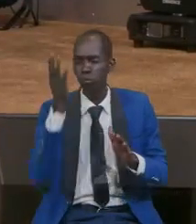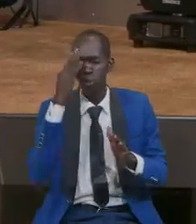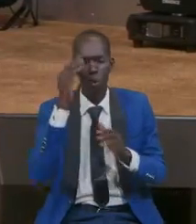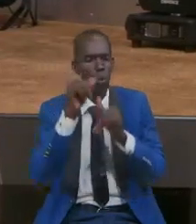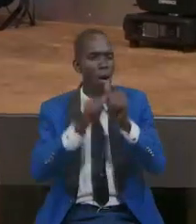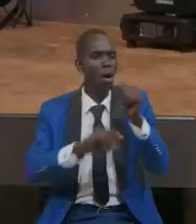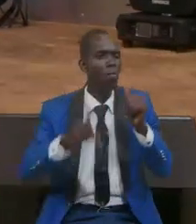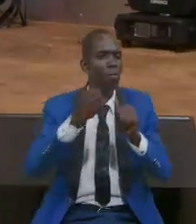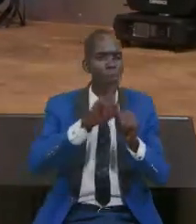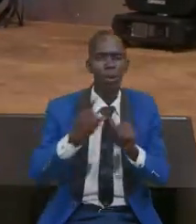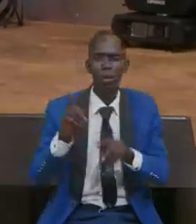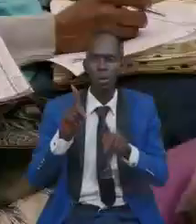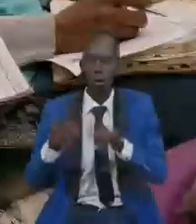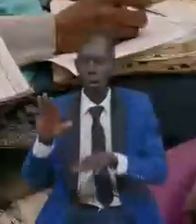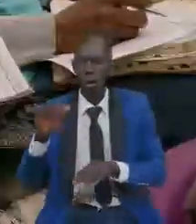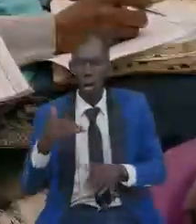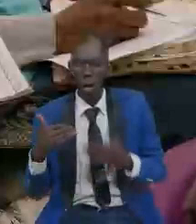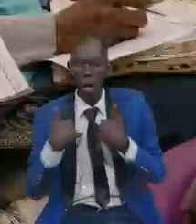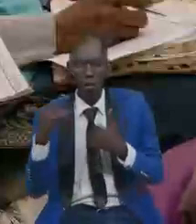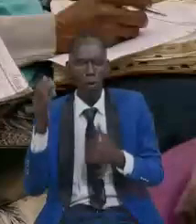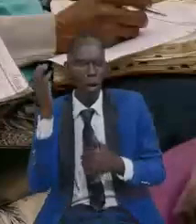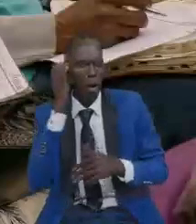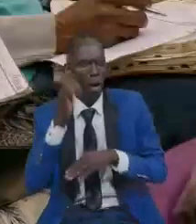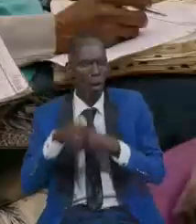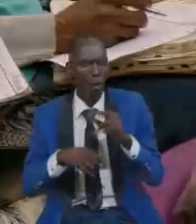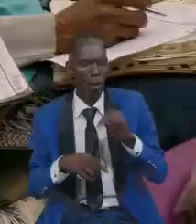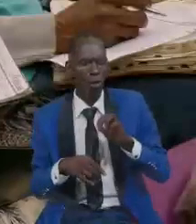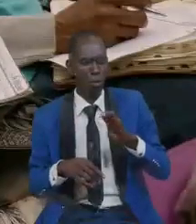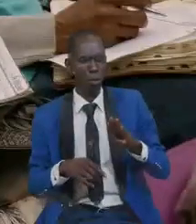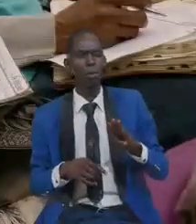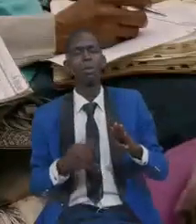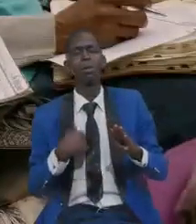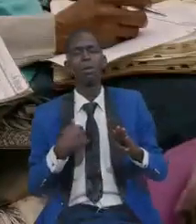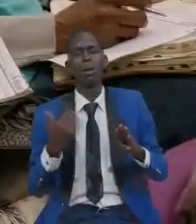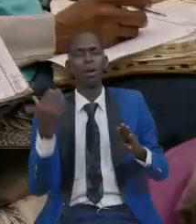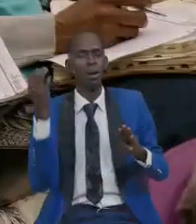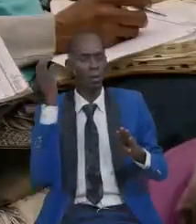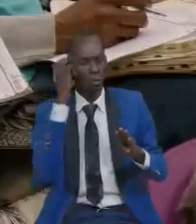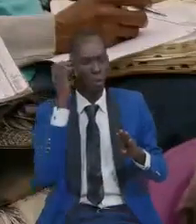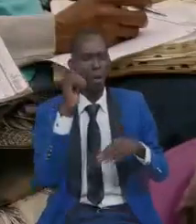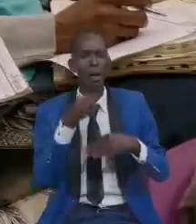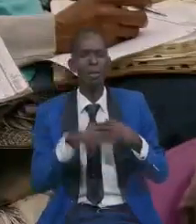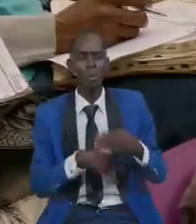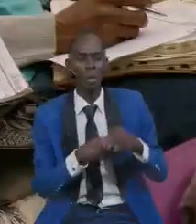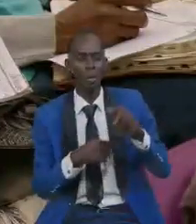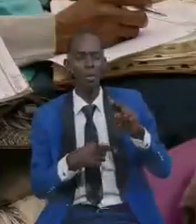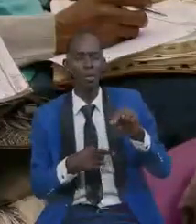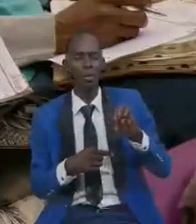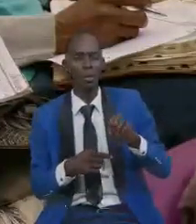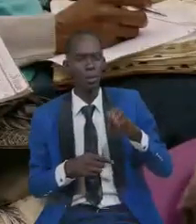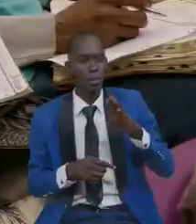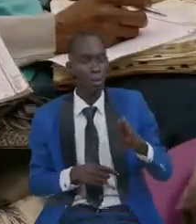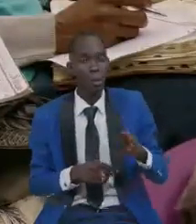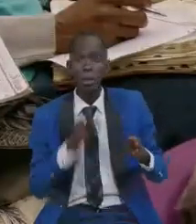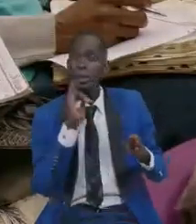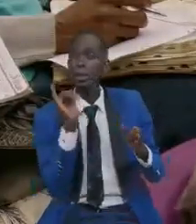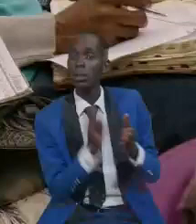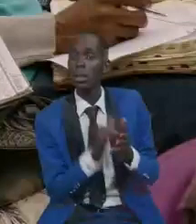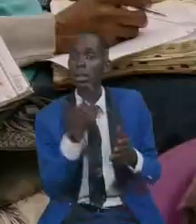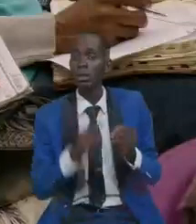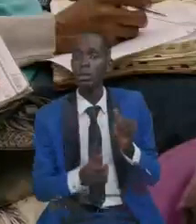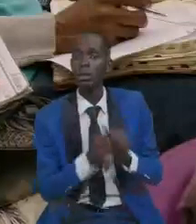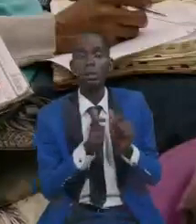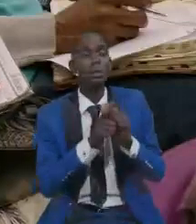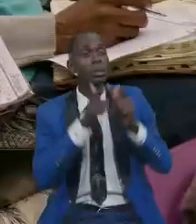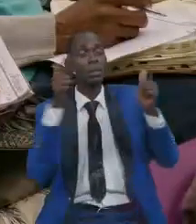him. Have you heard about Nebuchadnezzar? Who would not have heard about Nebuchadnezzar? Is that the great king of Babylon?